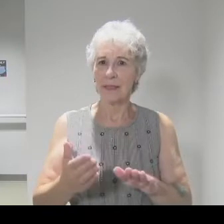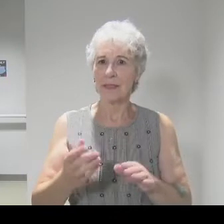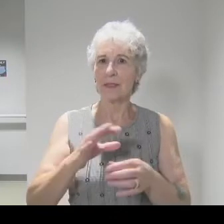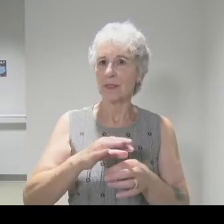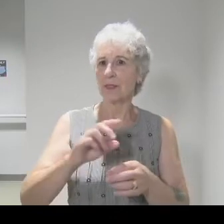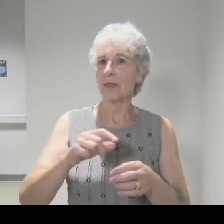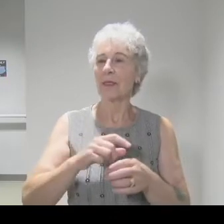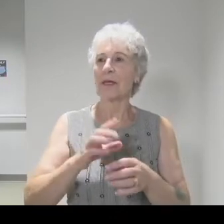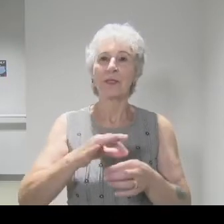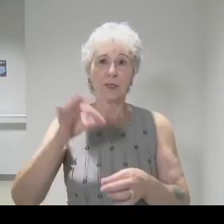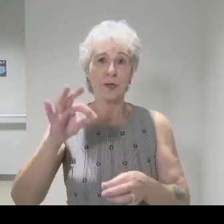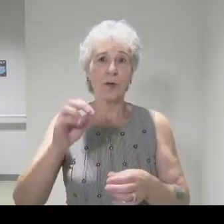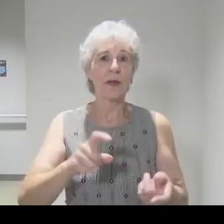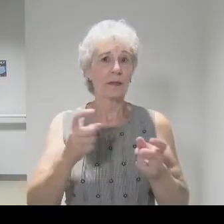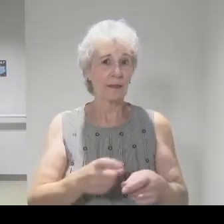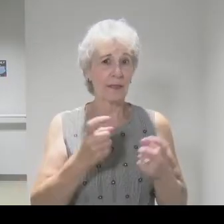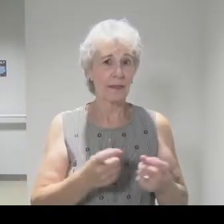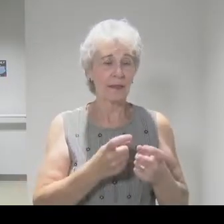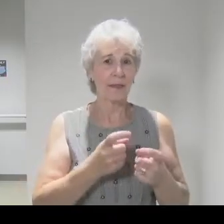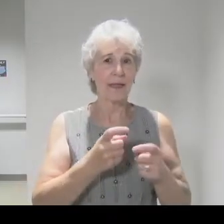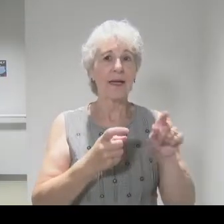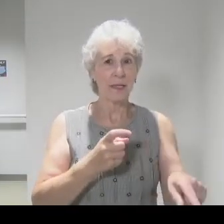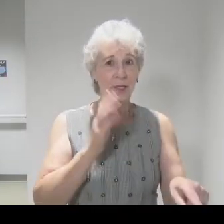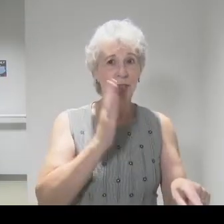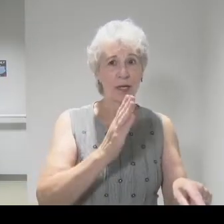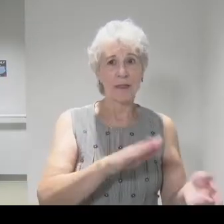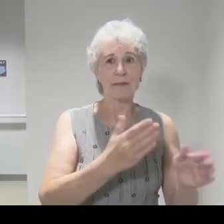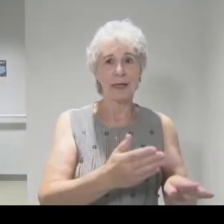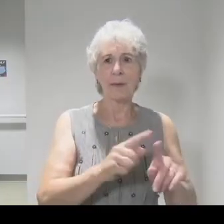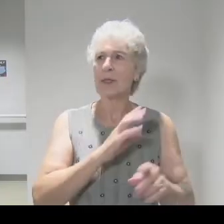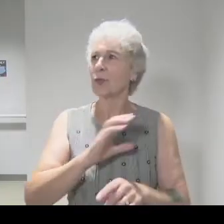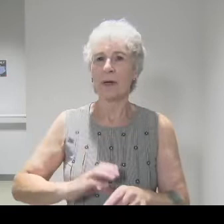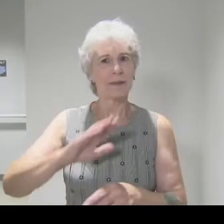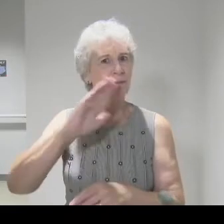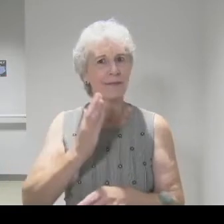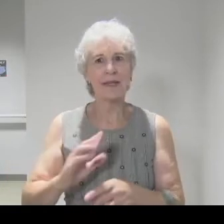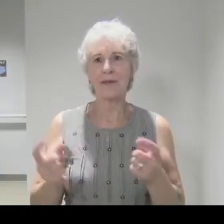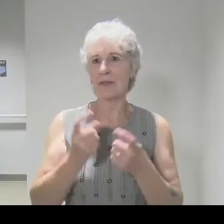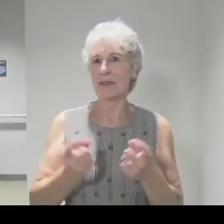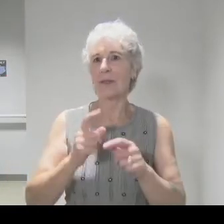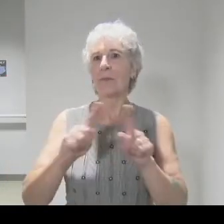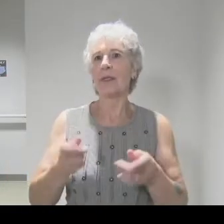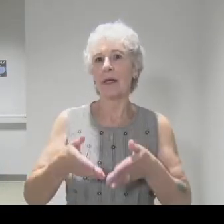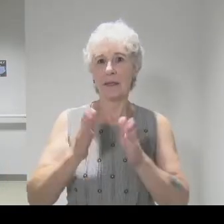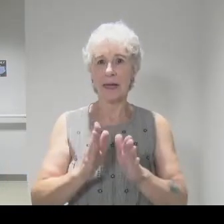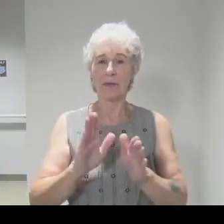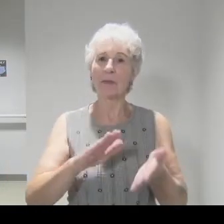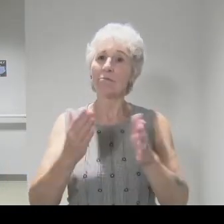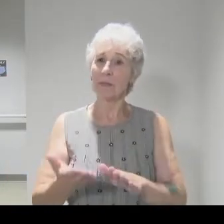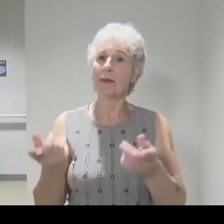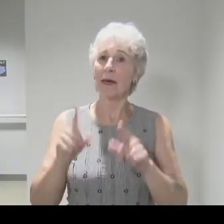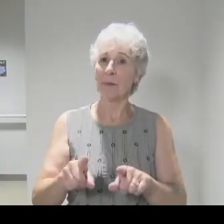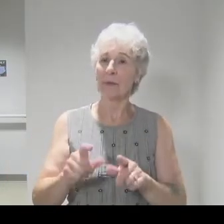sinneth, it shall die. But Christ never sinned, yet he still allowed that death to happen,